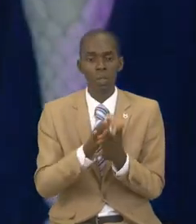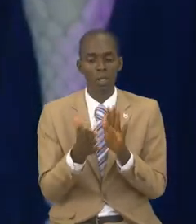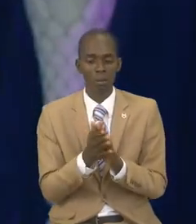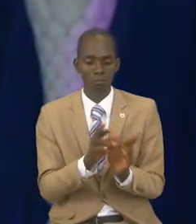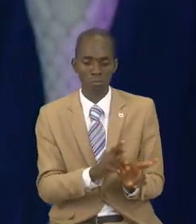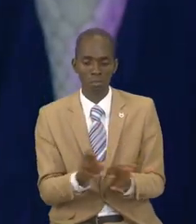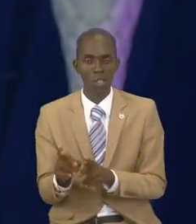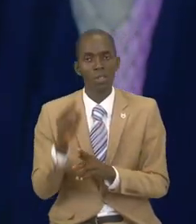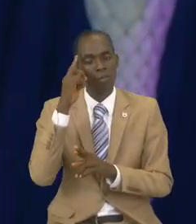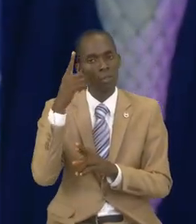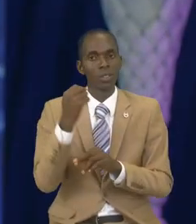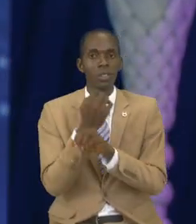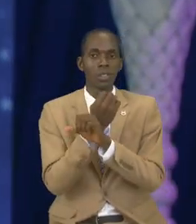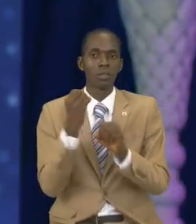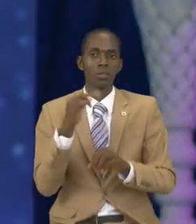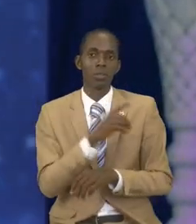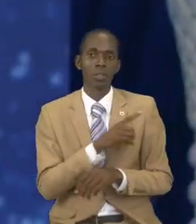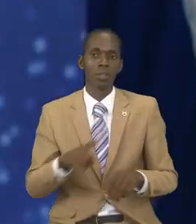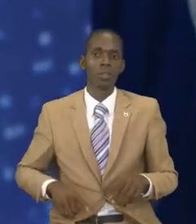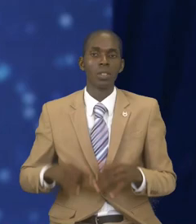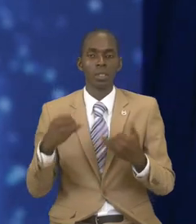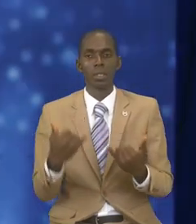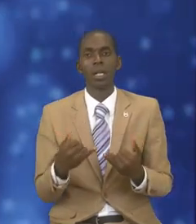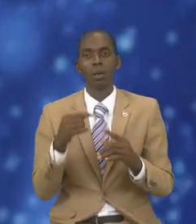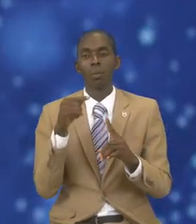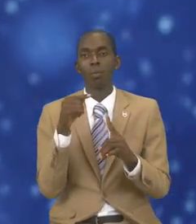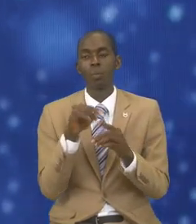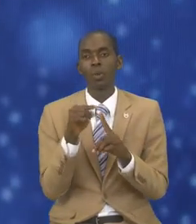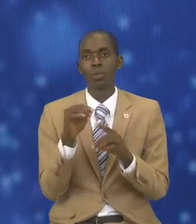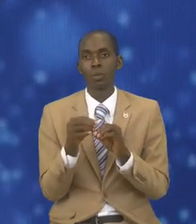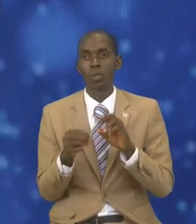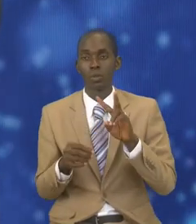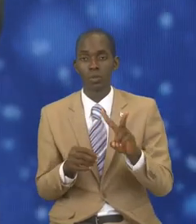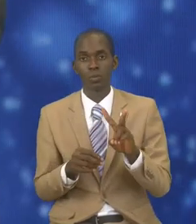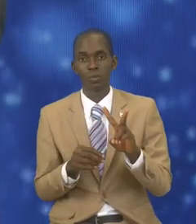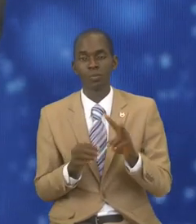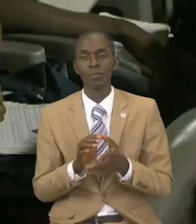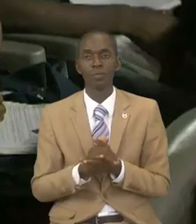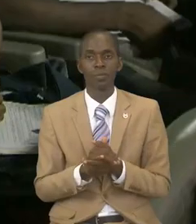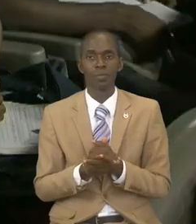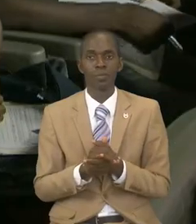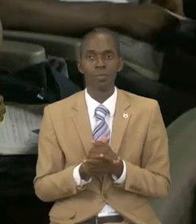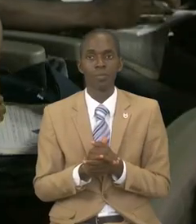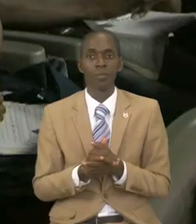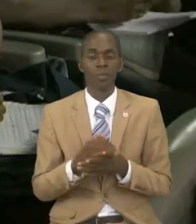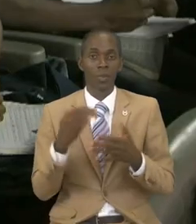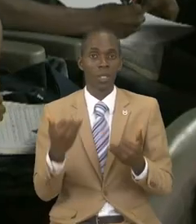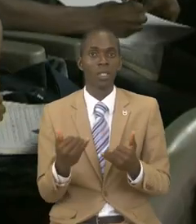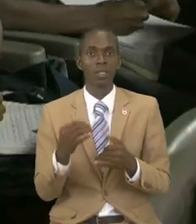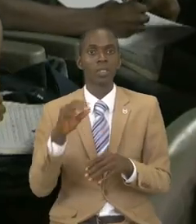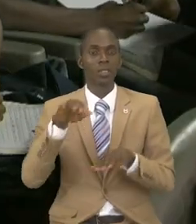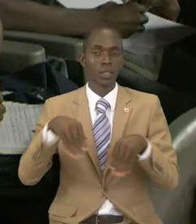the salvation of the Lord. I'm looking at number two here. Number two gives us now chapter